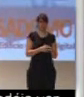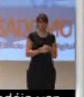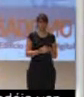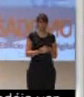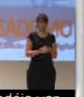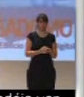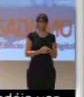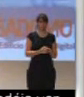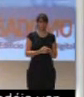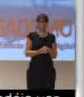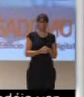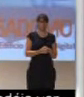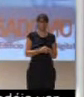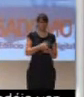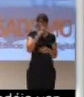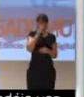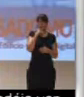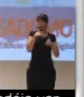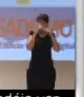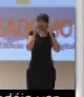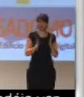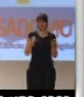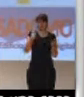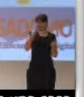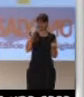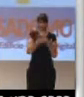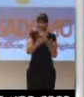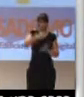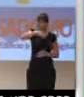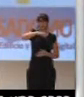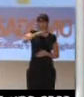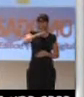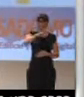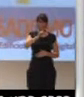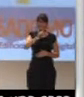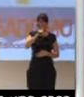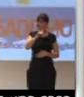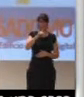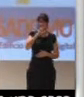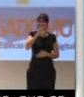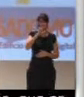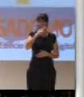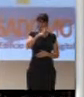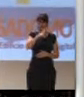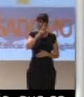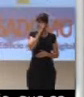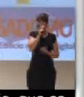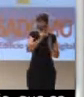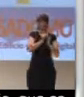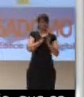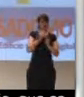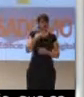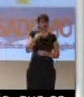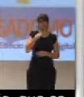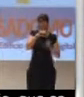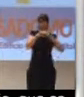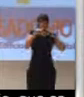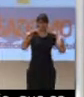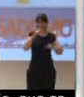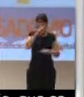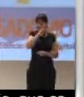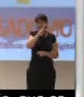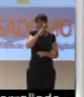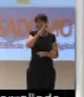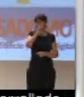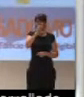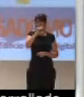of a showcase home called Metal Tick, I think he said, that is